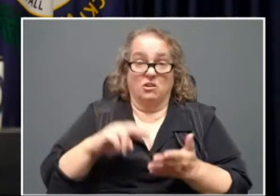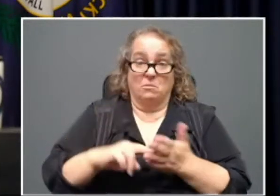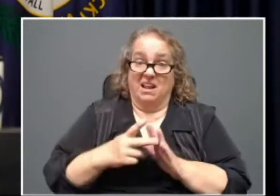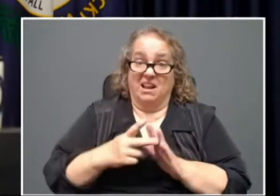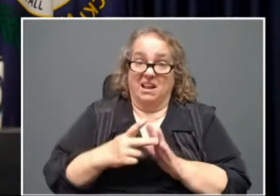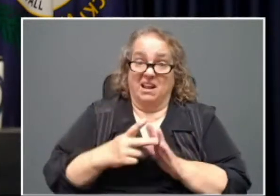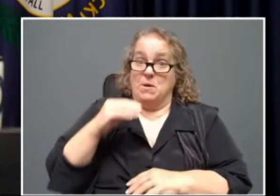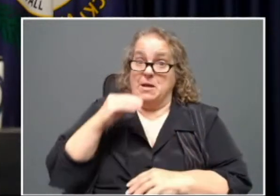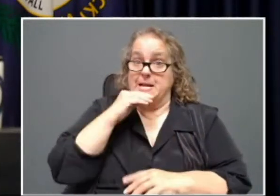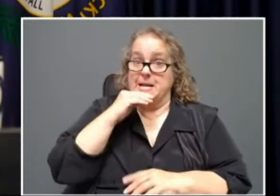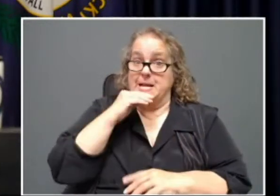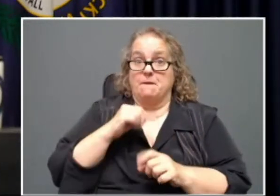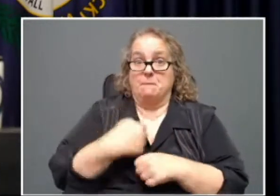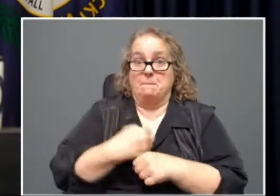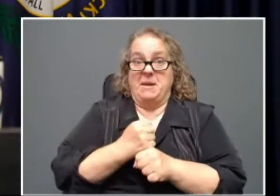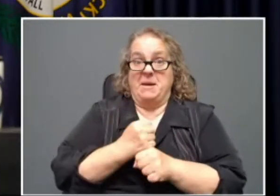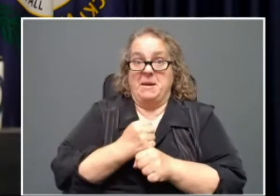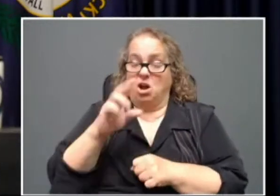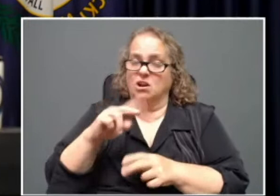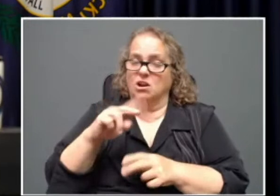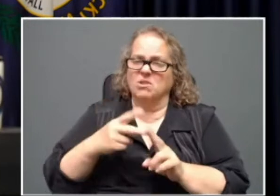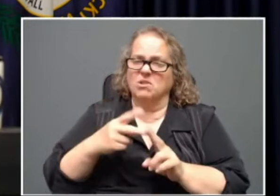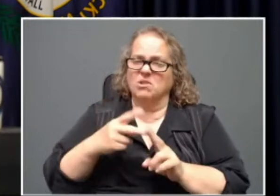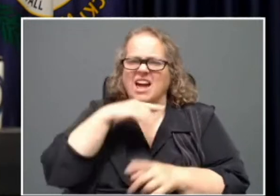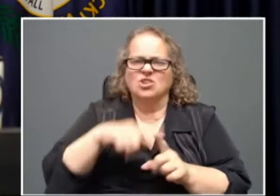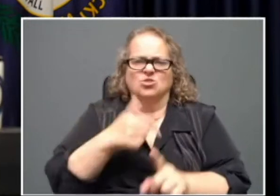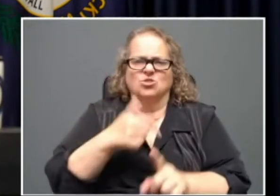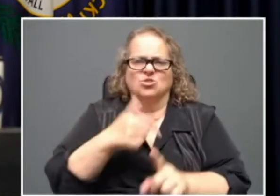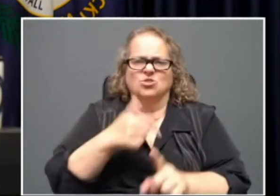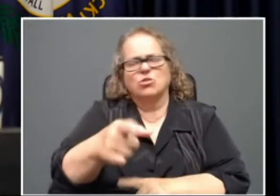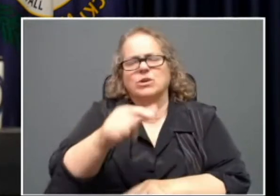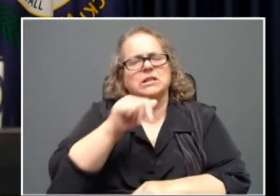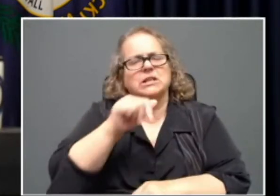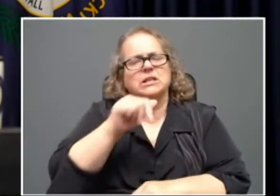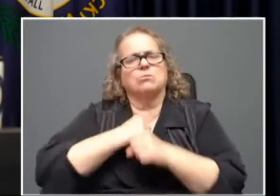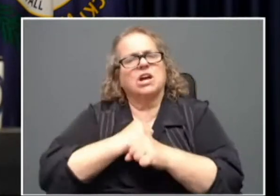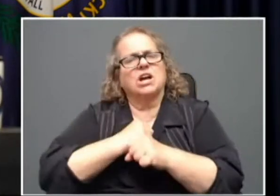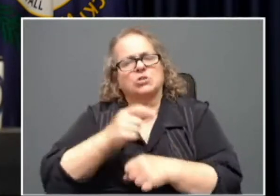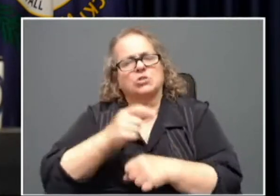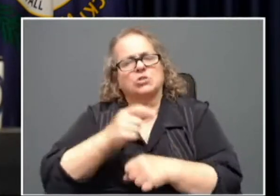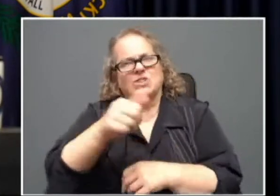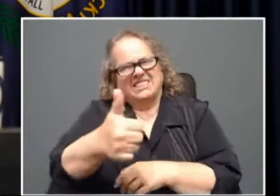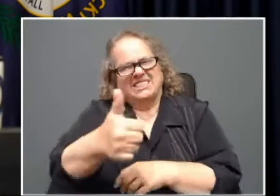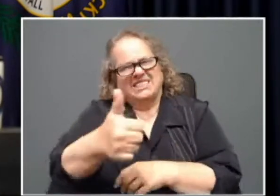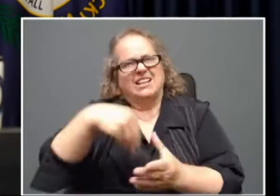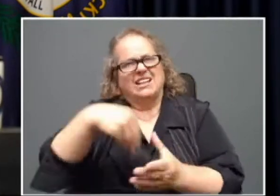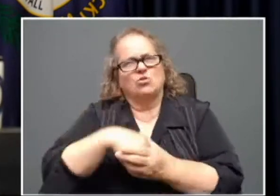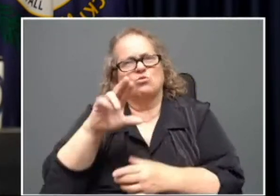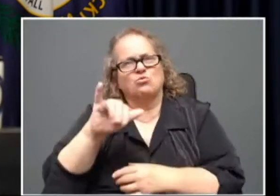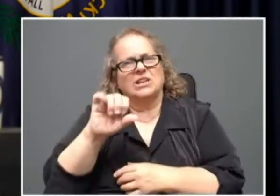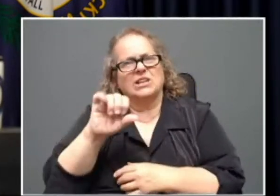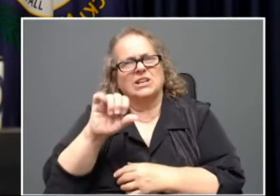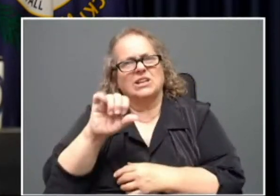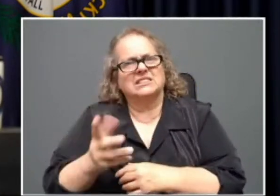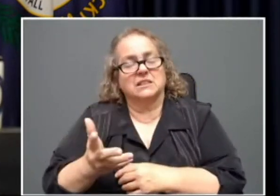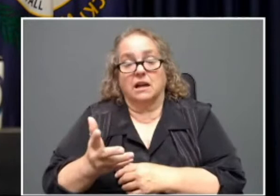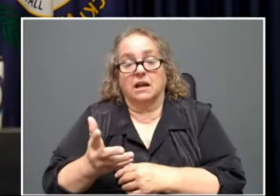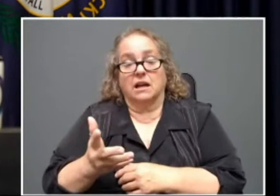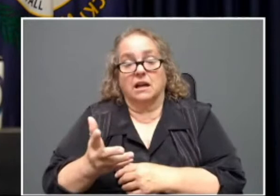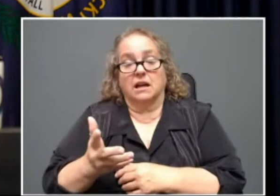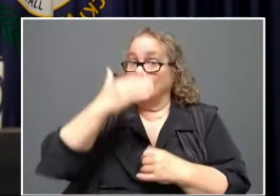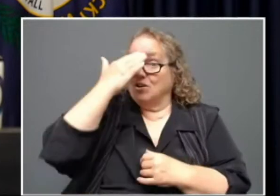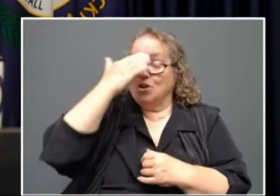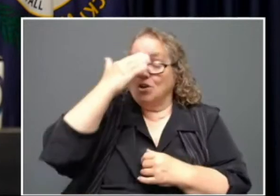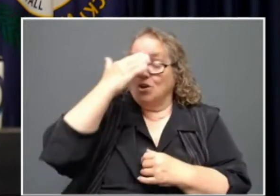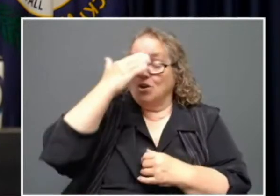not protected, and they're putting themselves at risk. What we now know is that they're not putting vaccinated people at that much